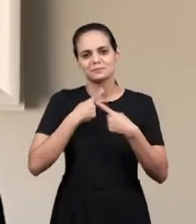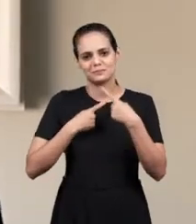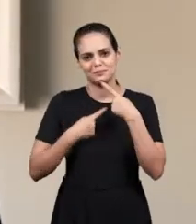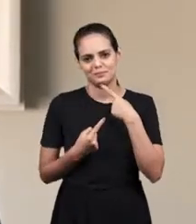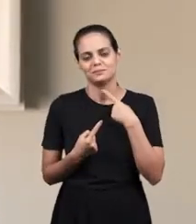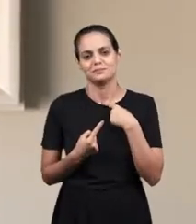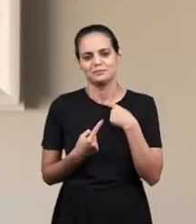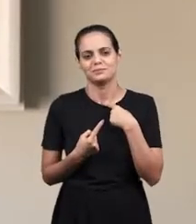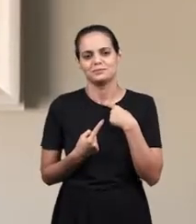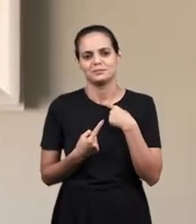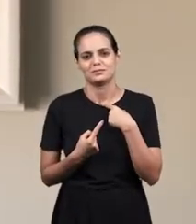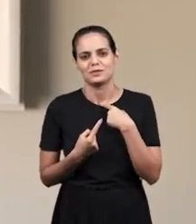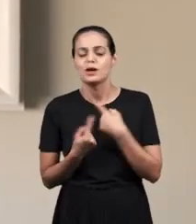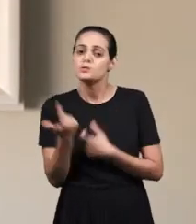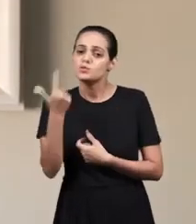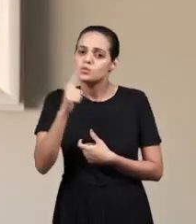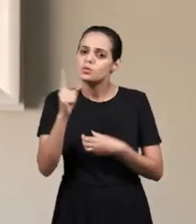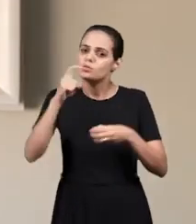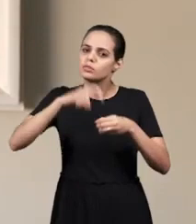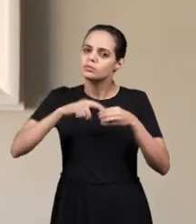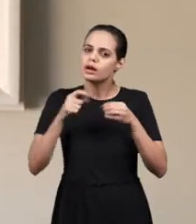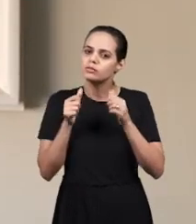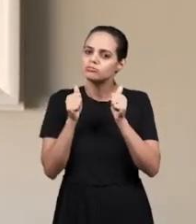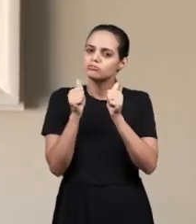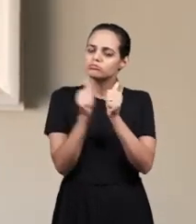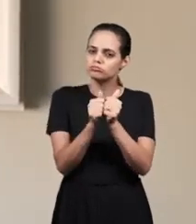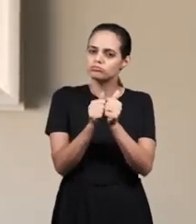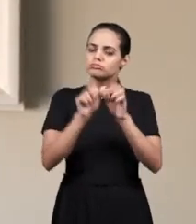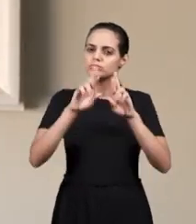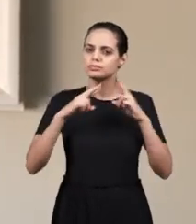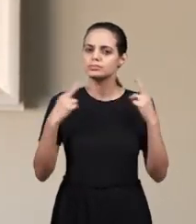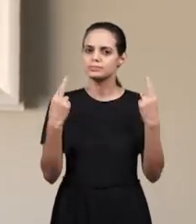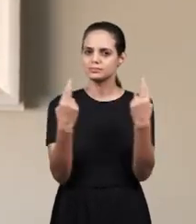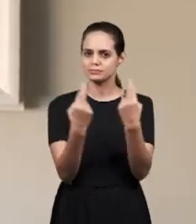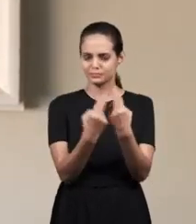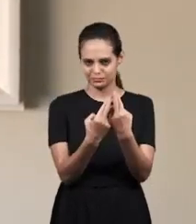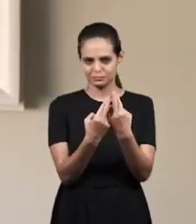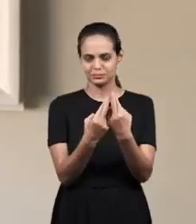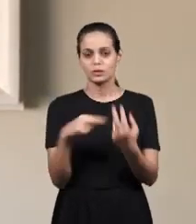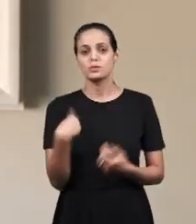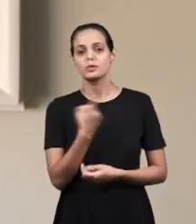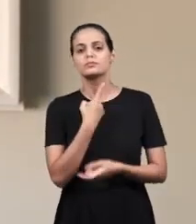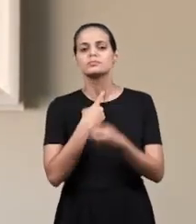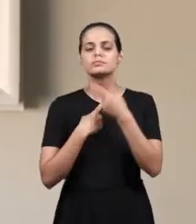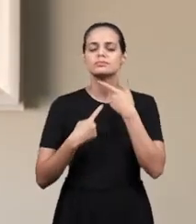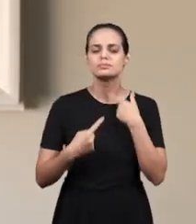written to their churches, relating their desire to be